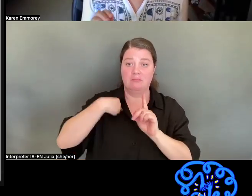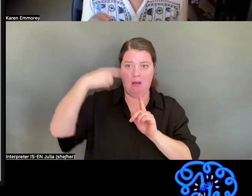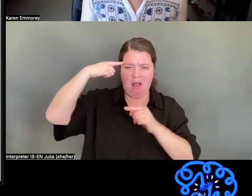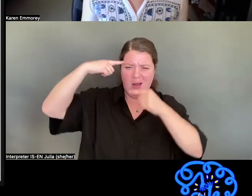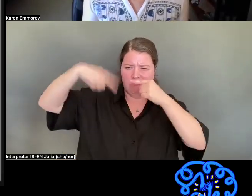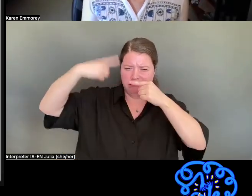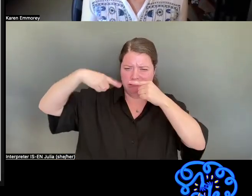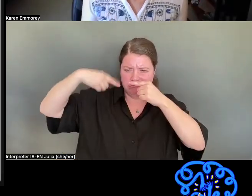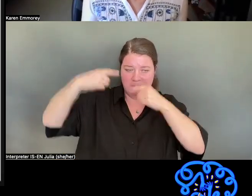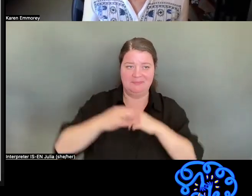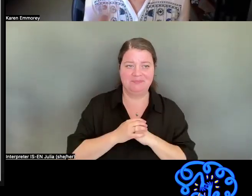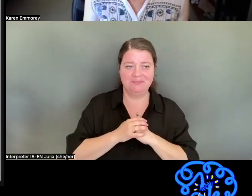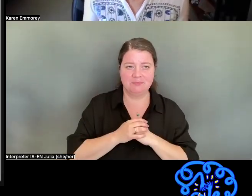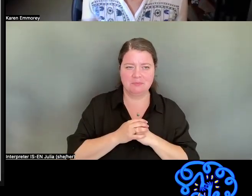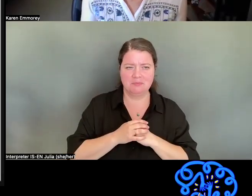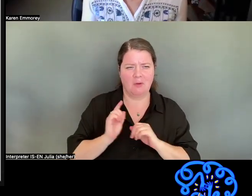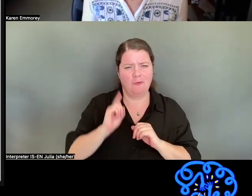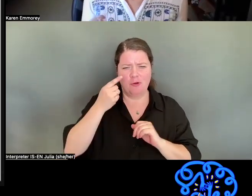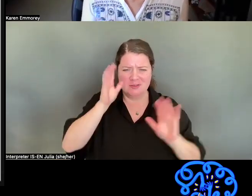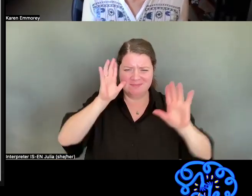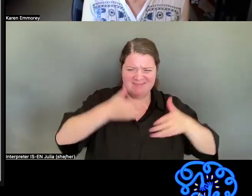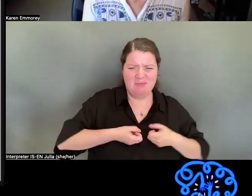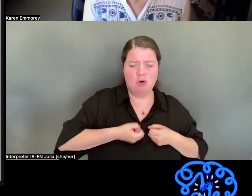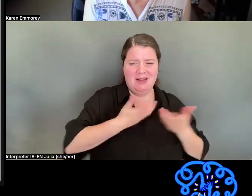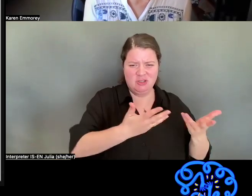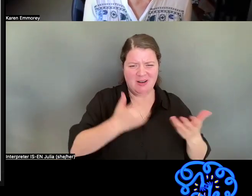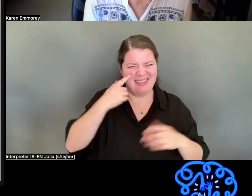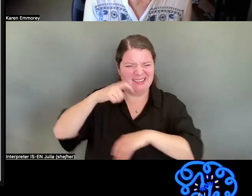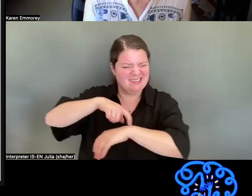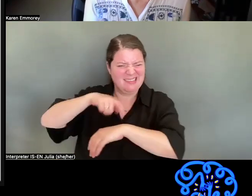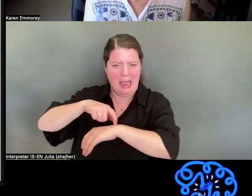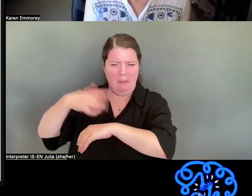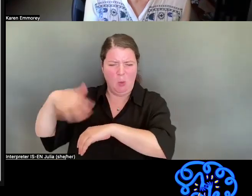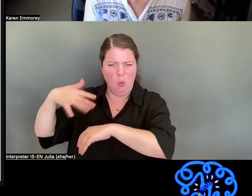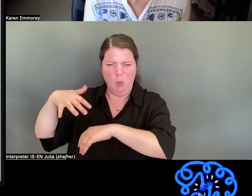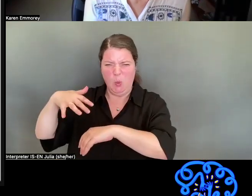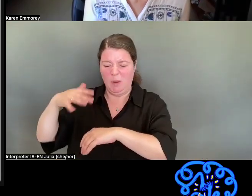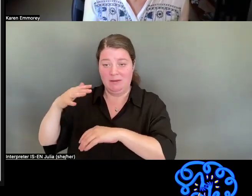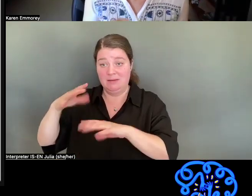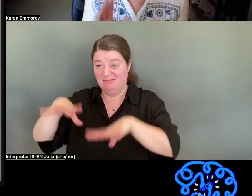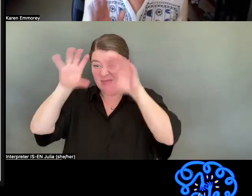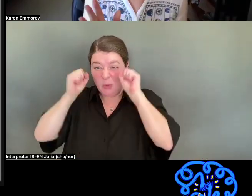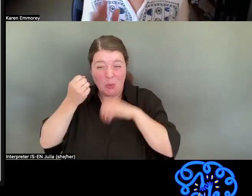And we're going to start with production. I don't think I'm going to get to comprehension. Here we're looking at